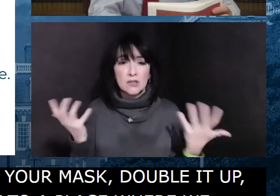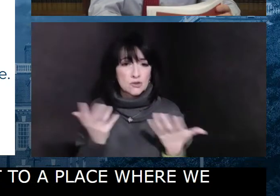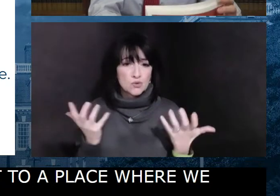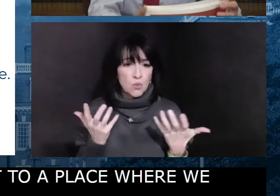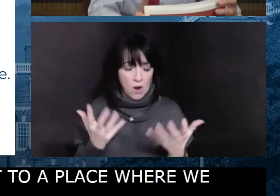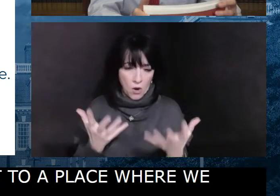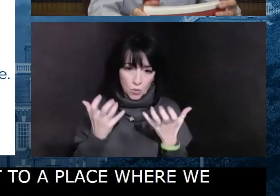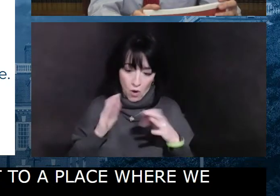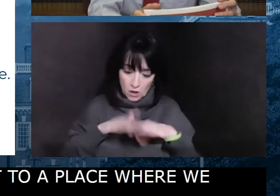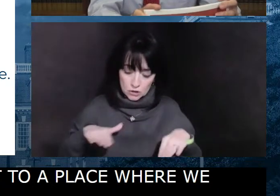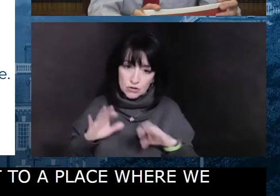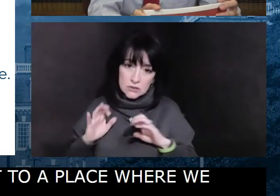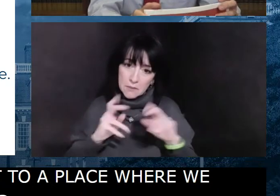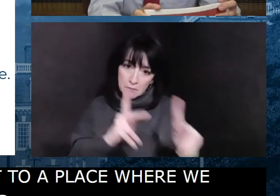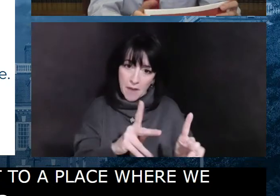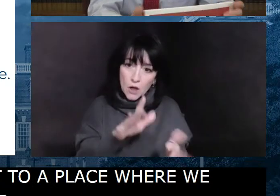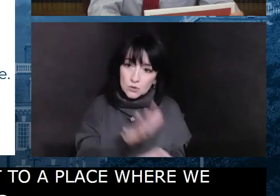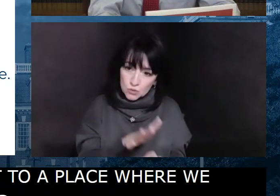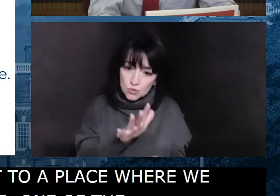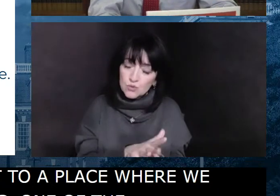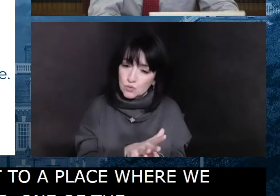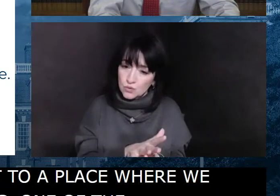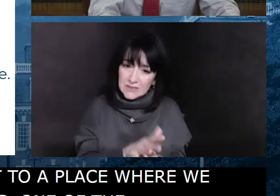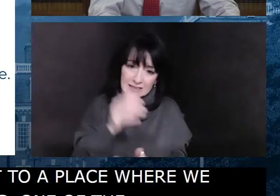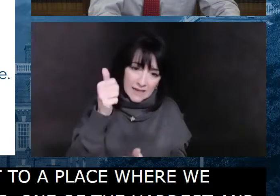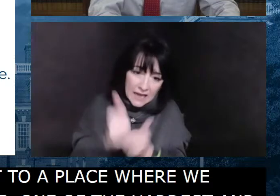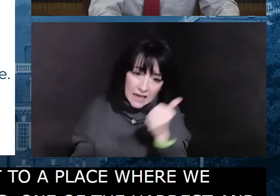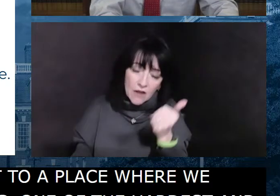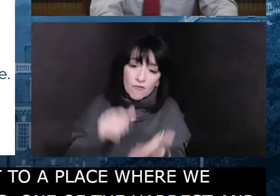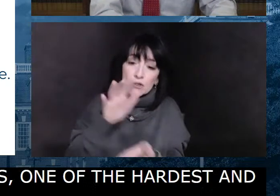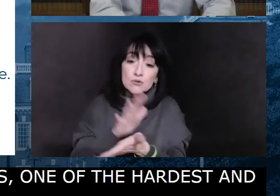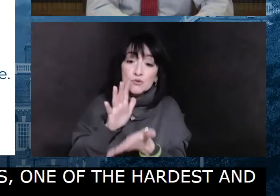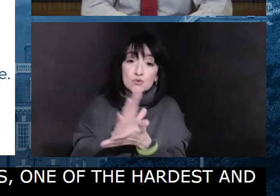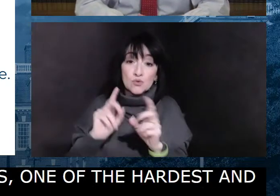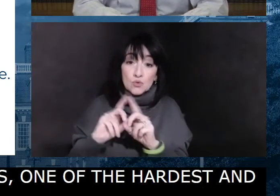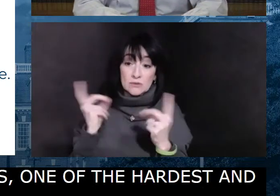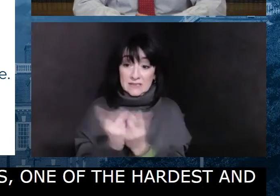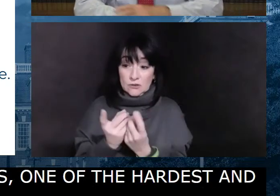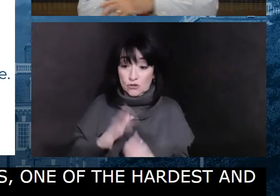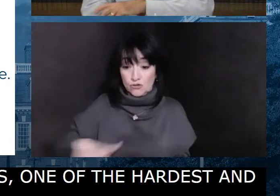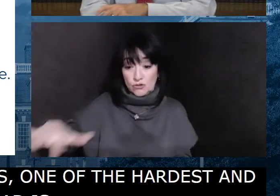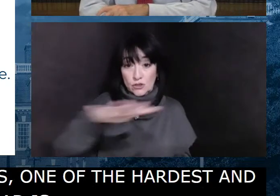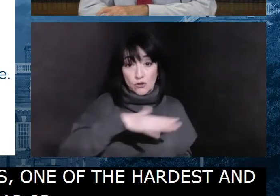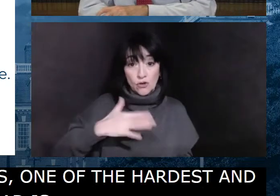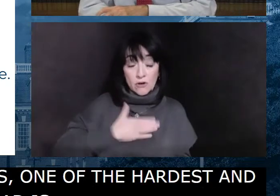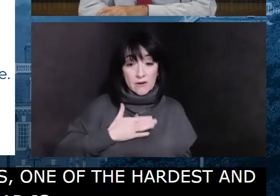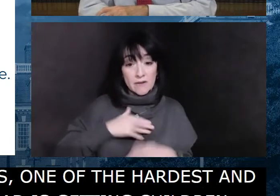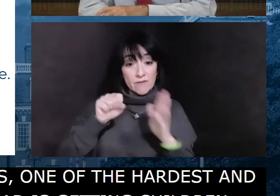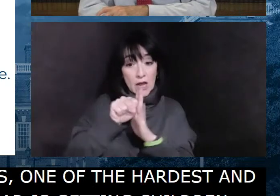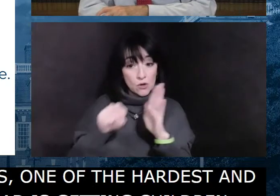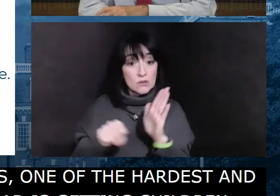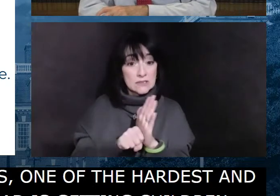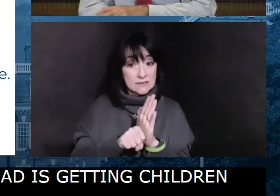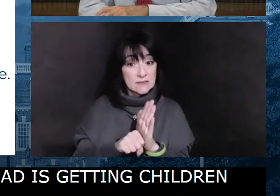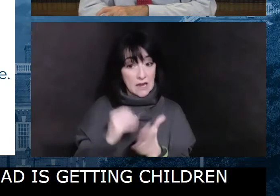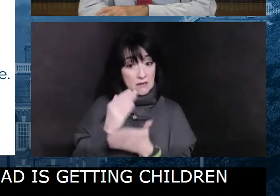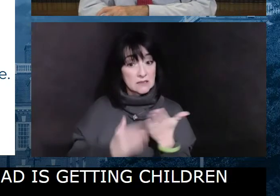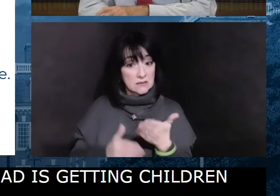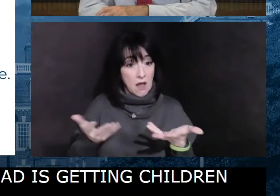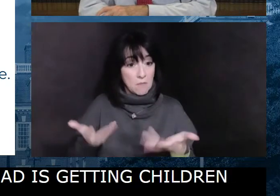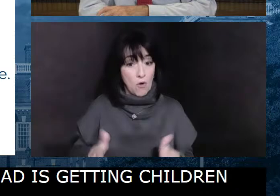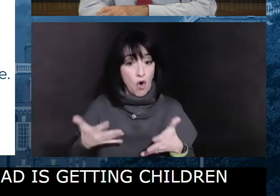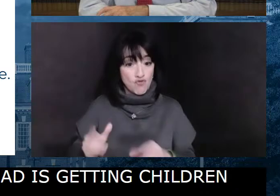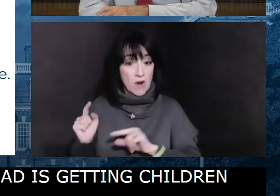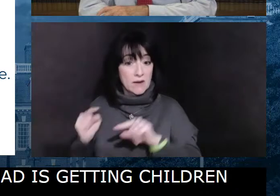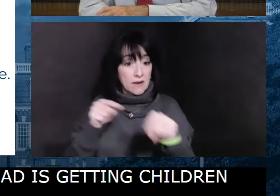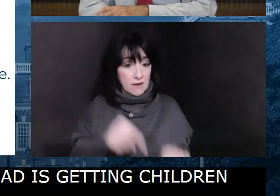children back in school. Every school district that across our state now has a number of children back for in-person instruction. We really